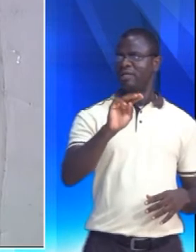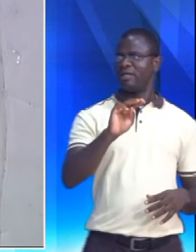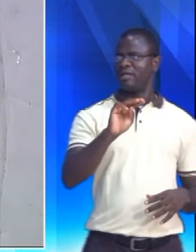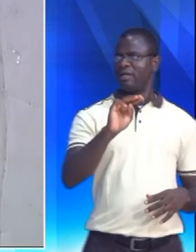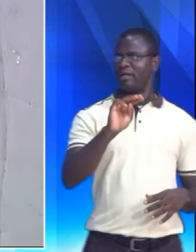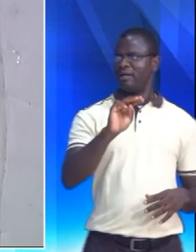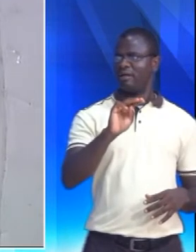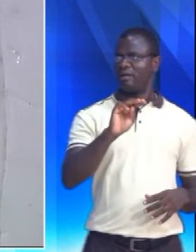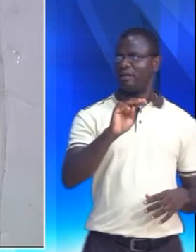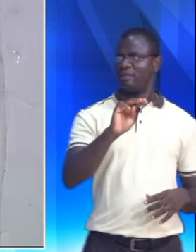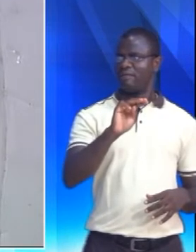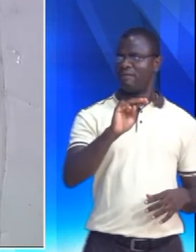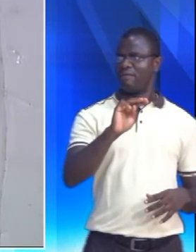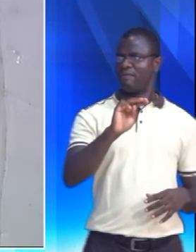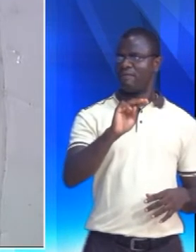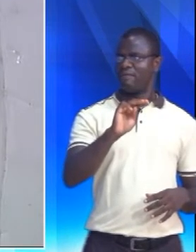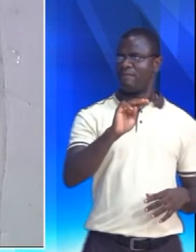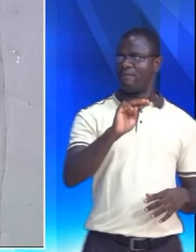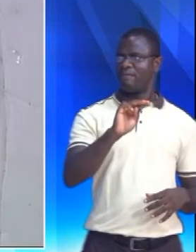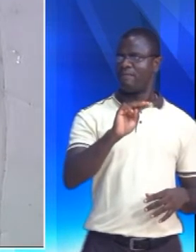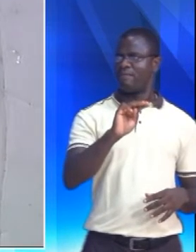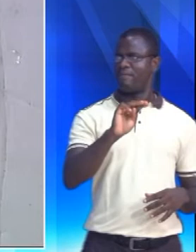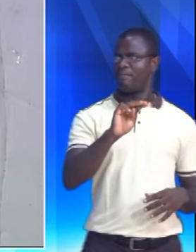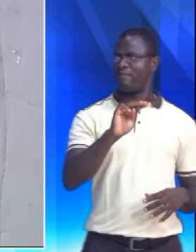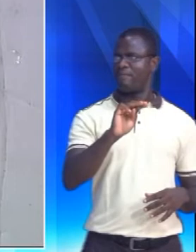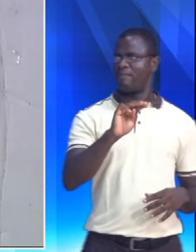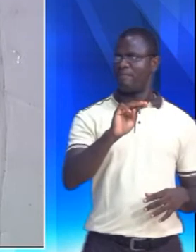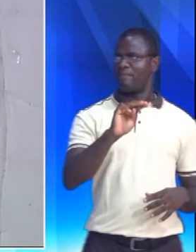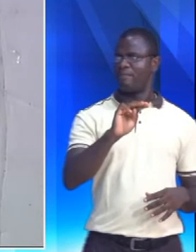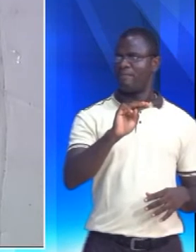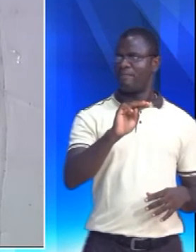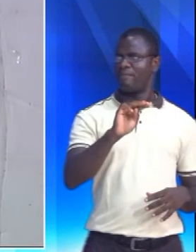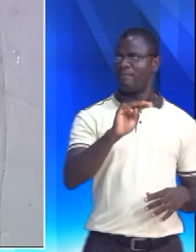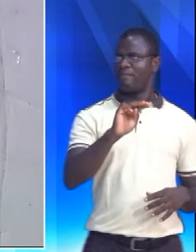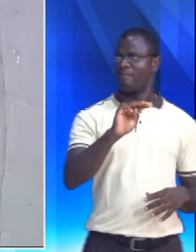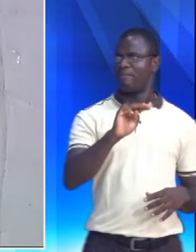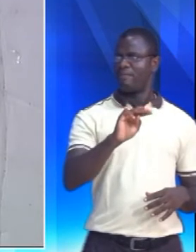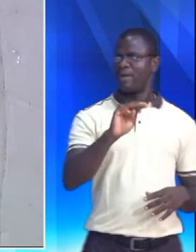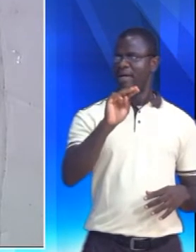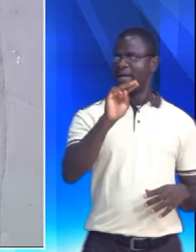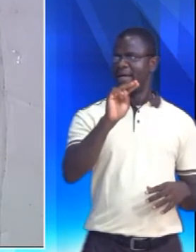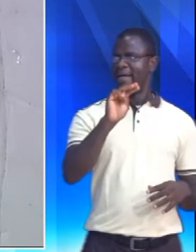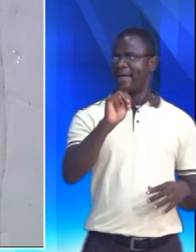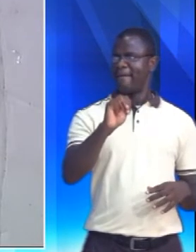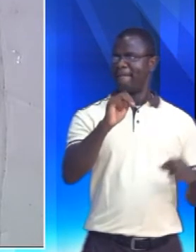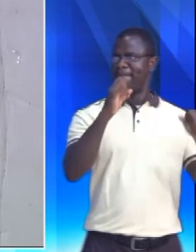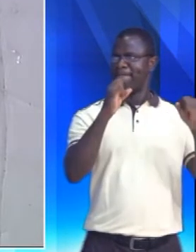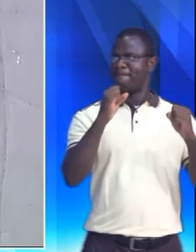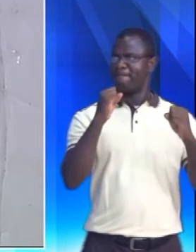m raised to power of 4x multiplied by m raised to power